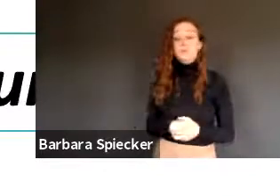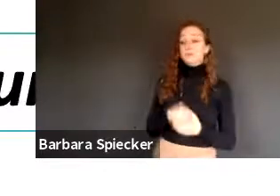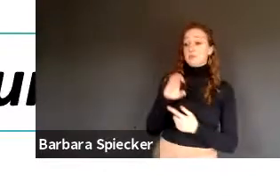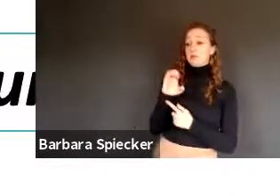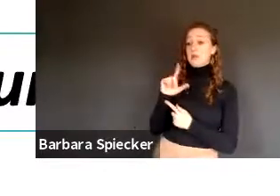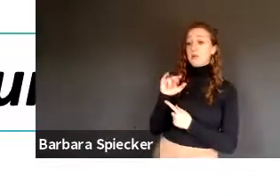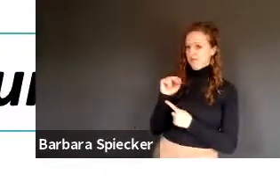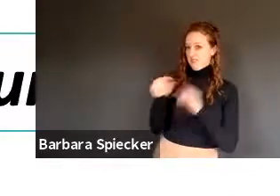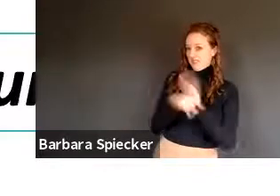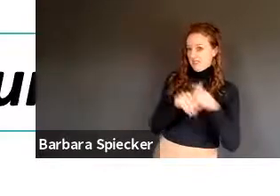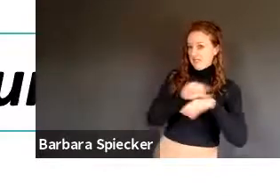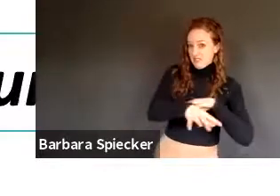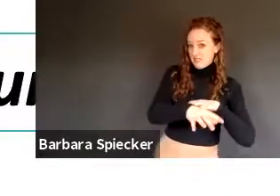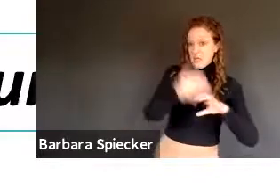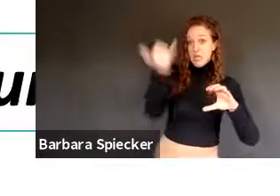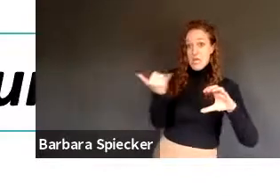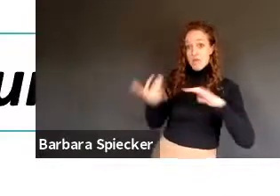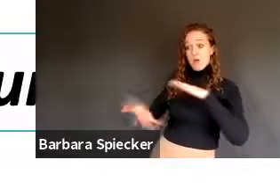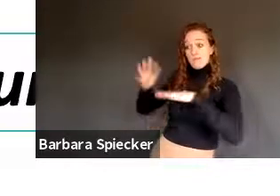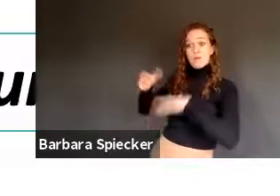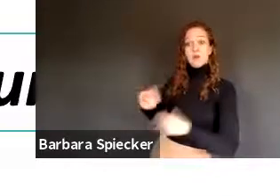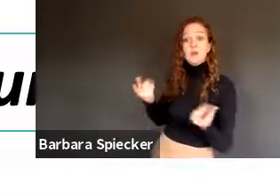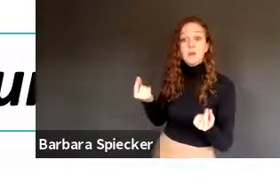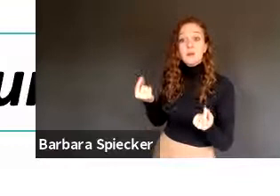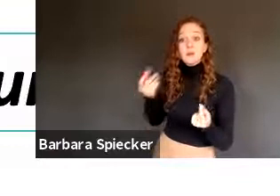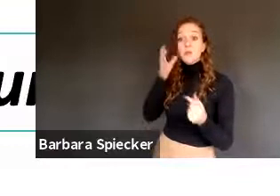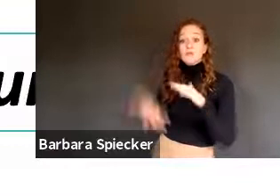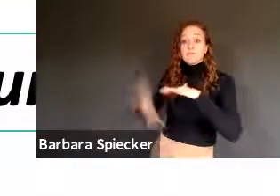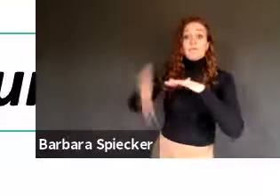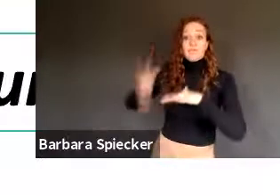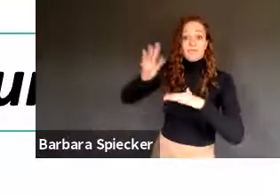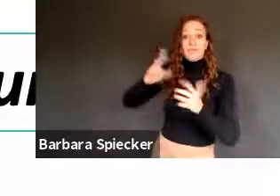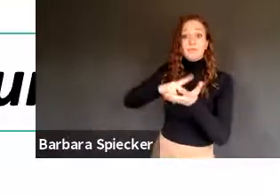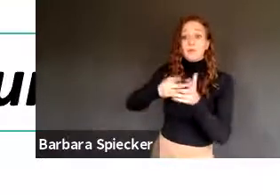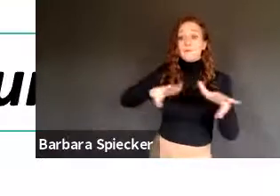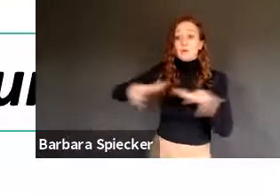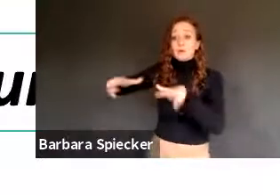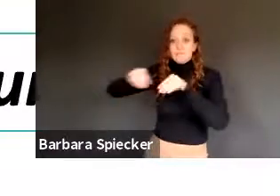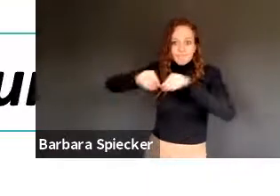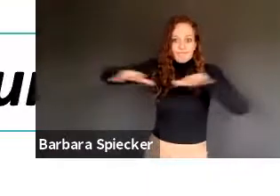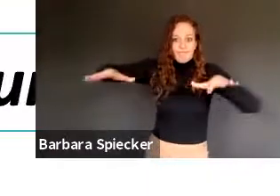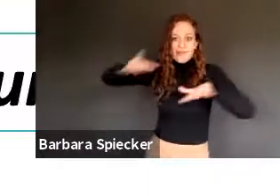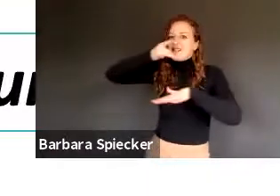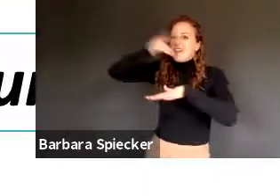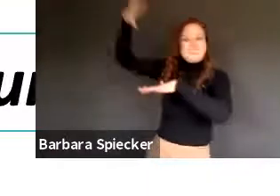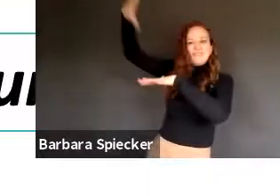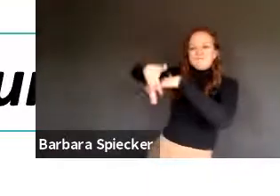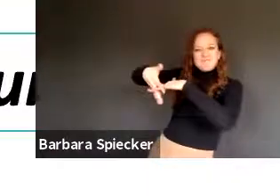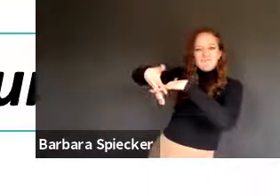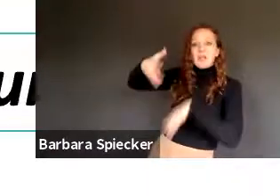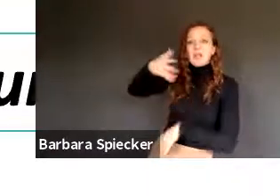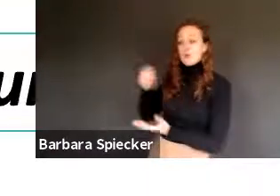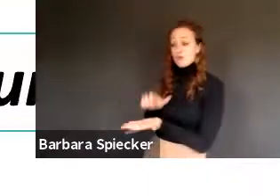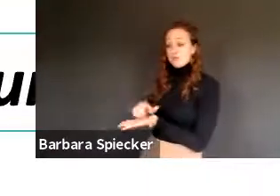On the other hand, my study also showed that coastal upwelling amplified or